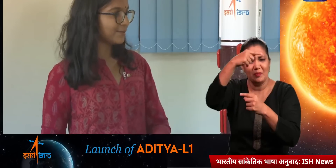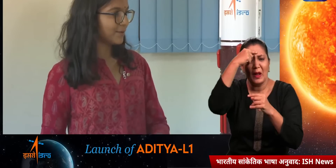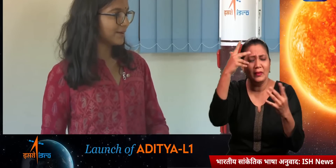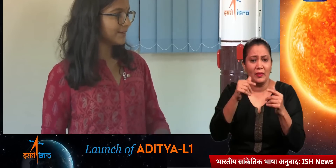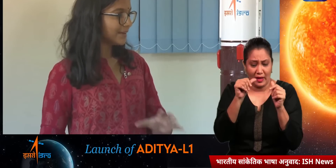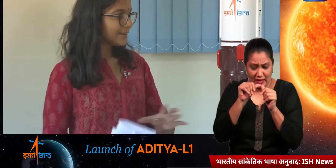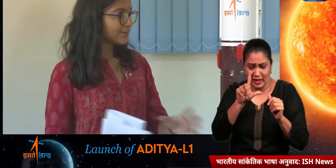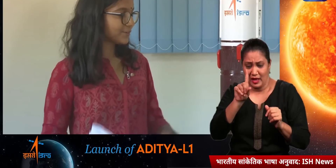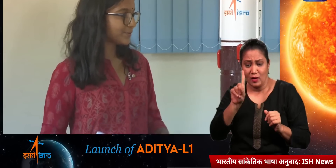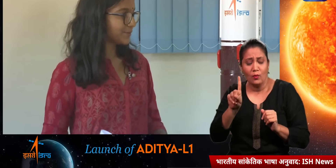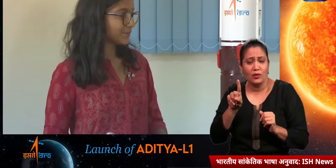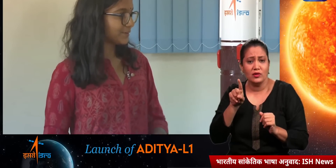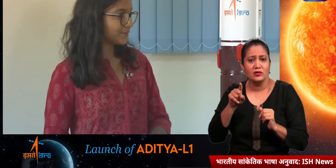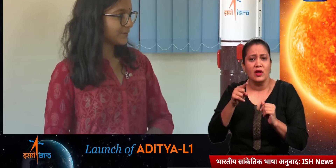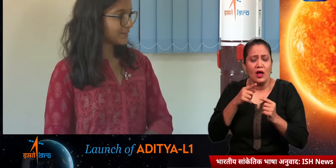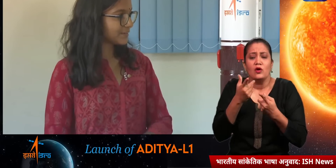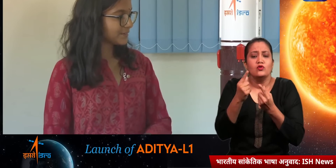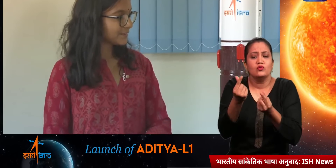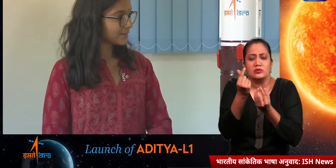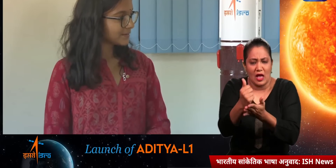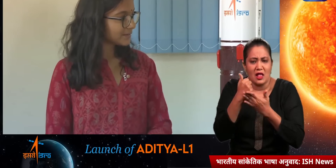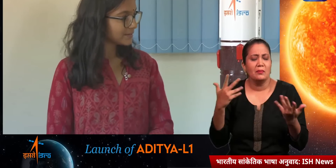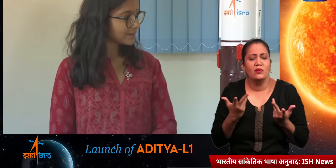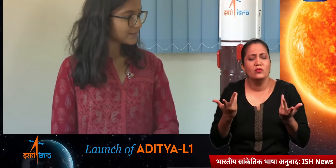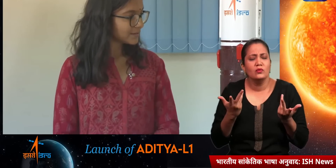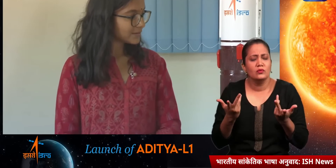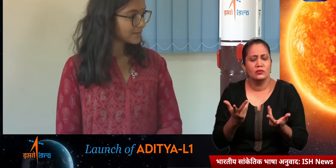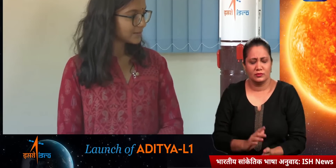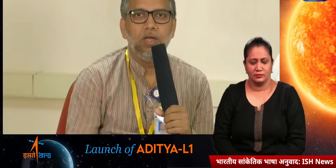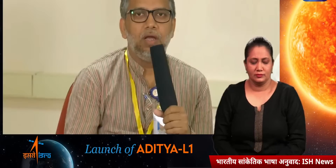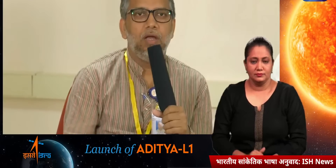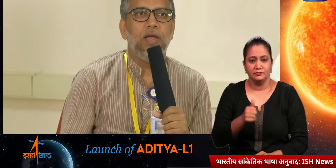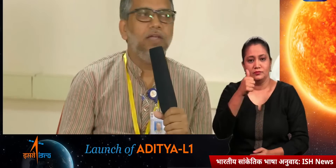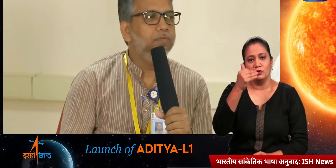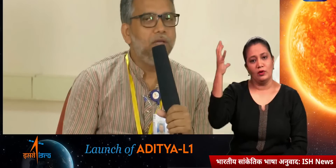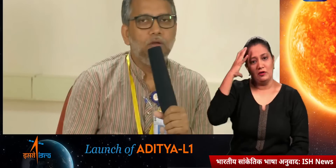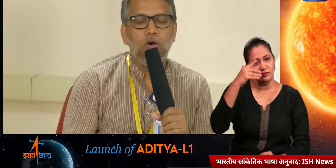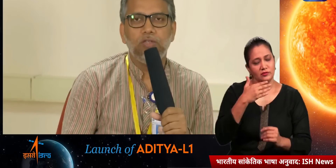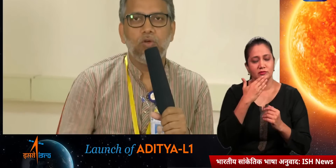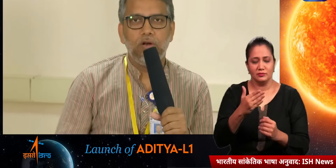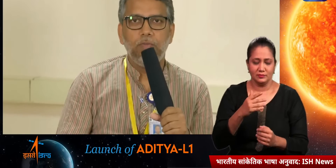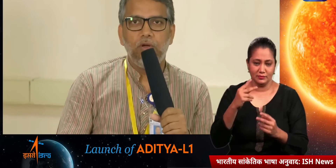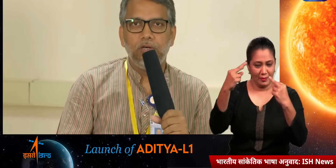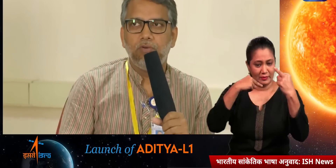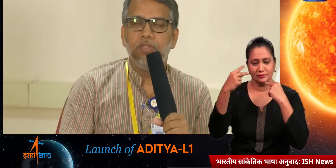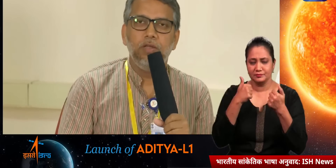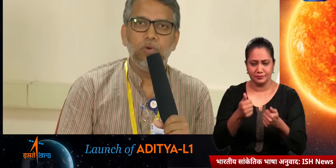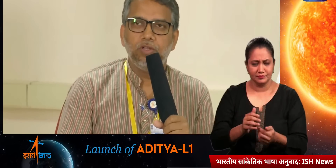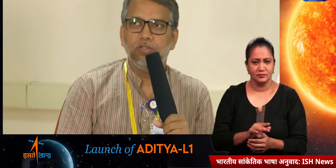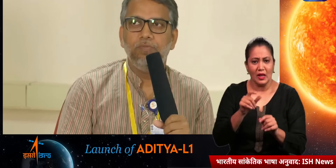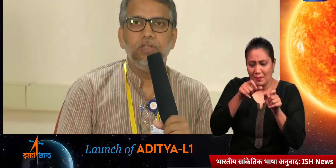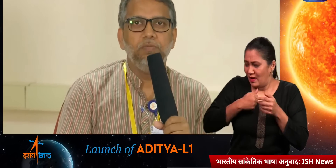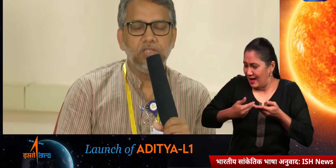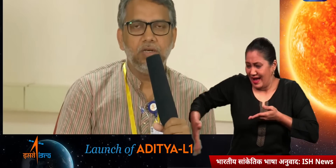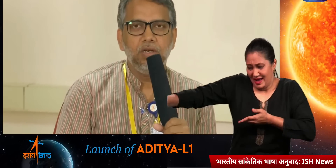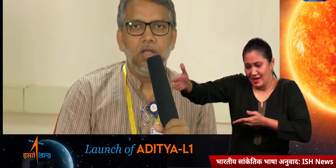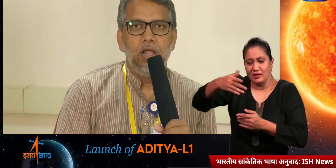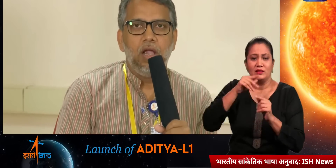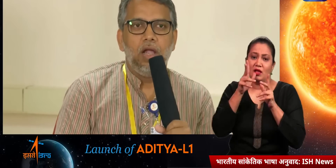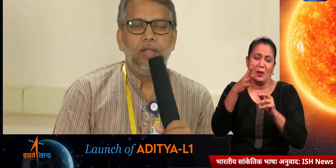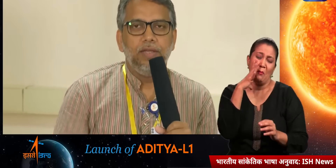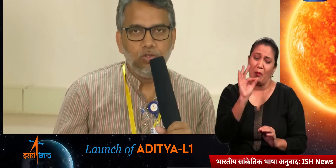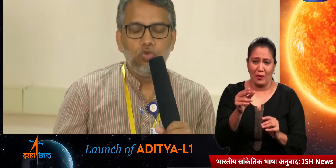Aditya L1 contribute to all of this? Good afternoon, viewers. As my colleagues already pointed out the importance of this